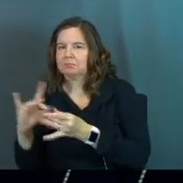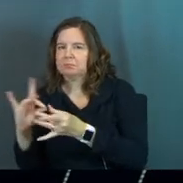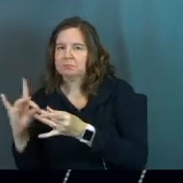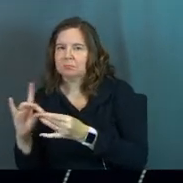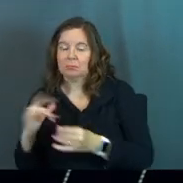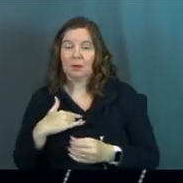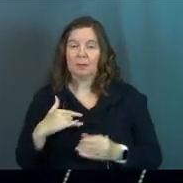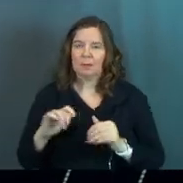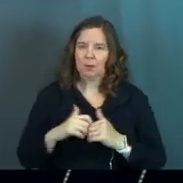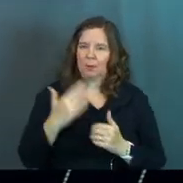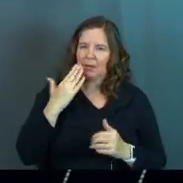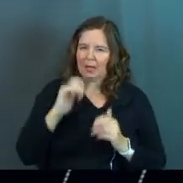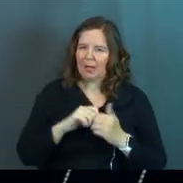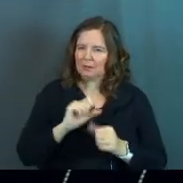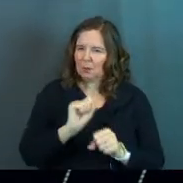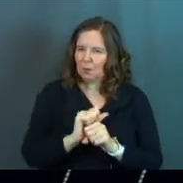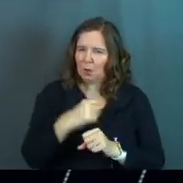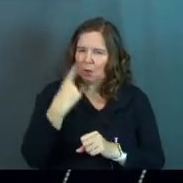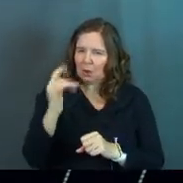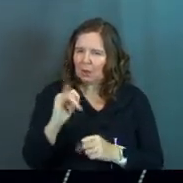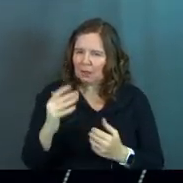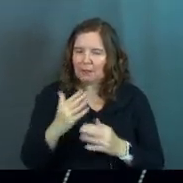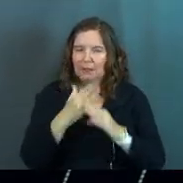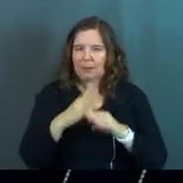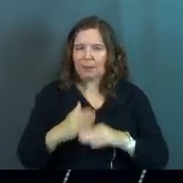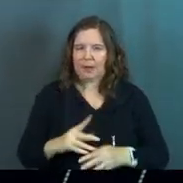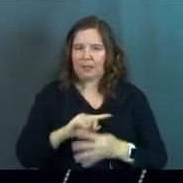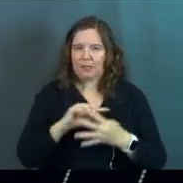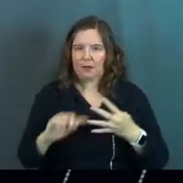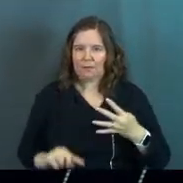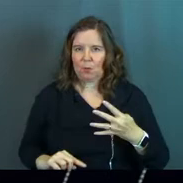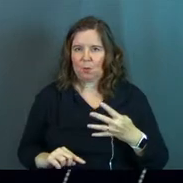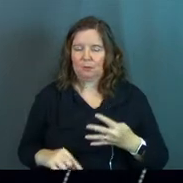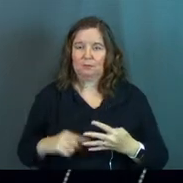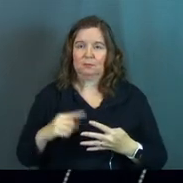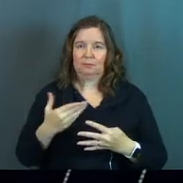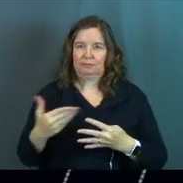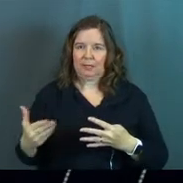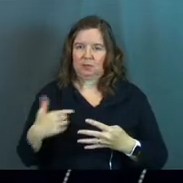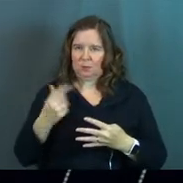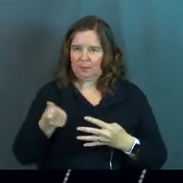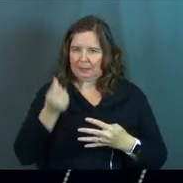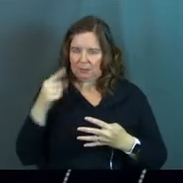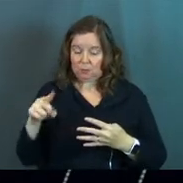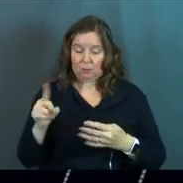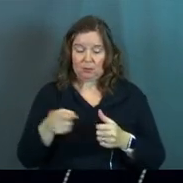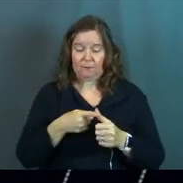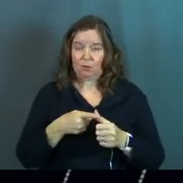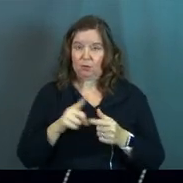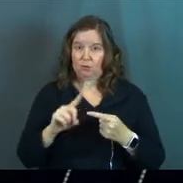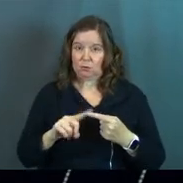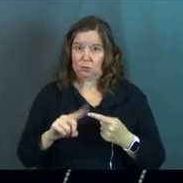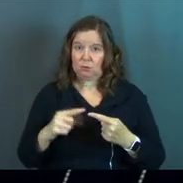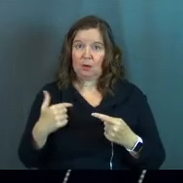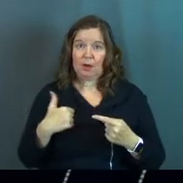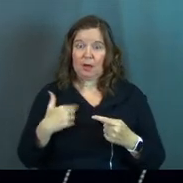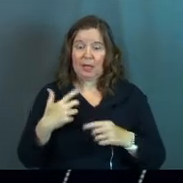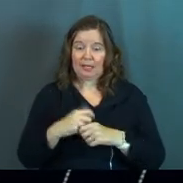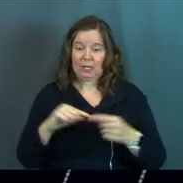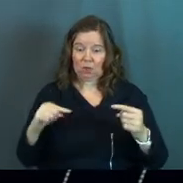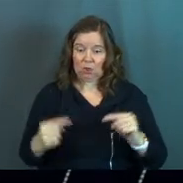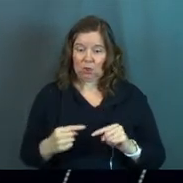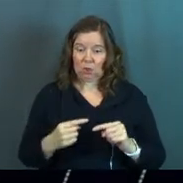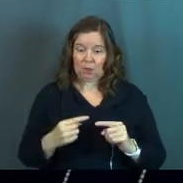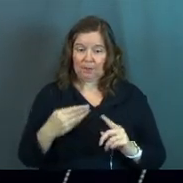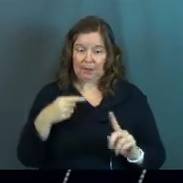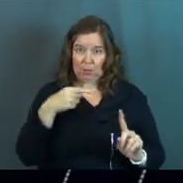that. But how does it actually work? Let me break it down into four steps so that it can make sense to you. The very first step is that I get hurt